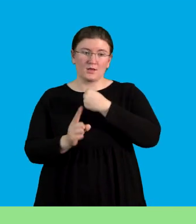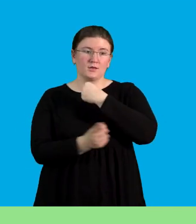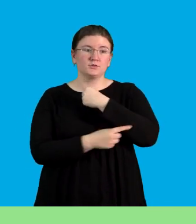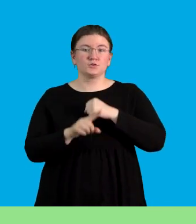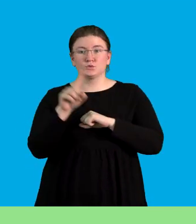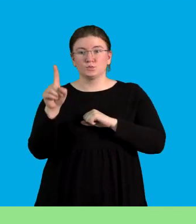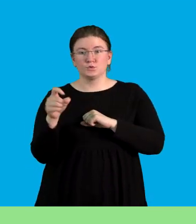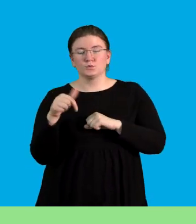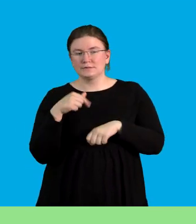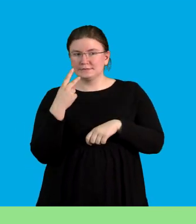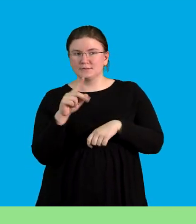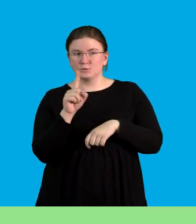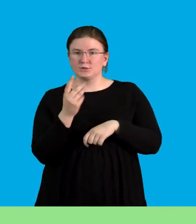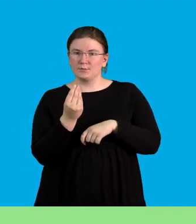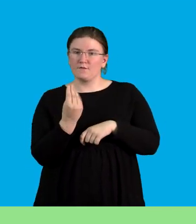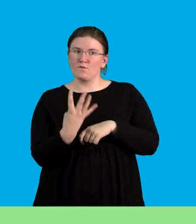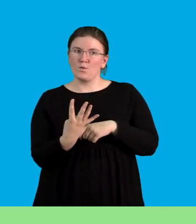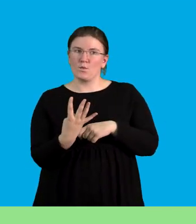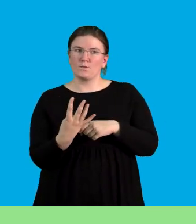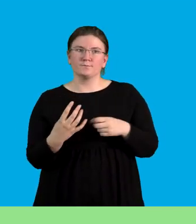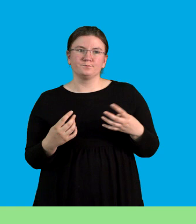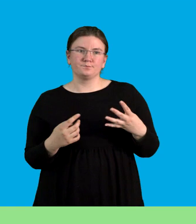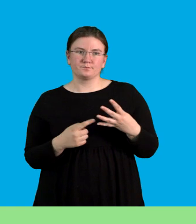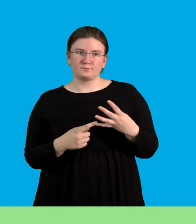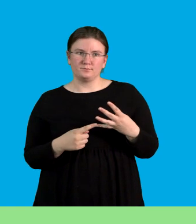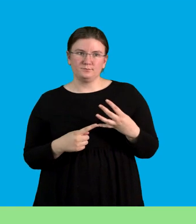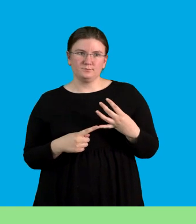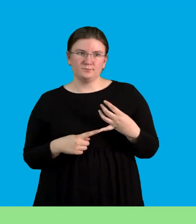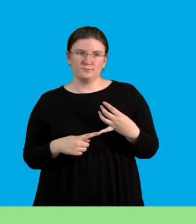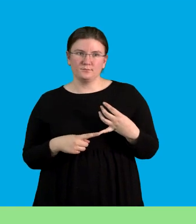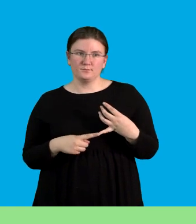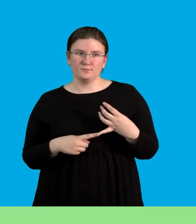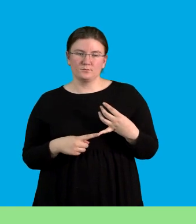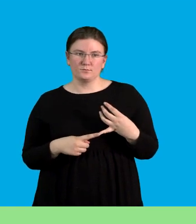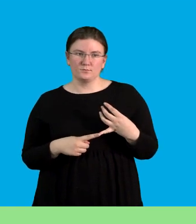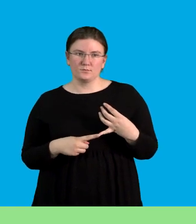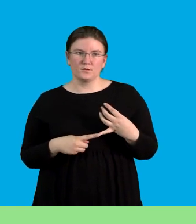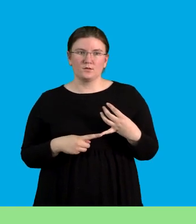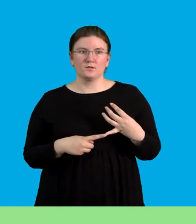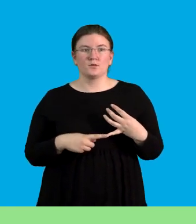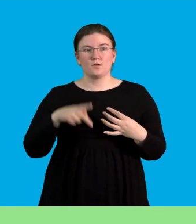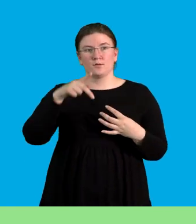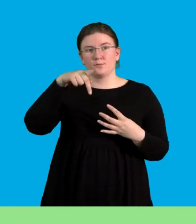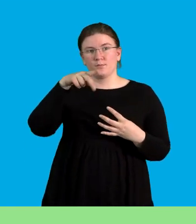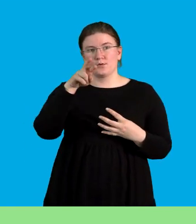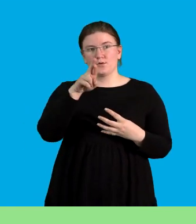Last question, we are looking at question number 4. This question says, name one difference